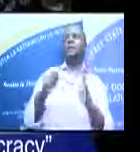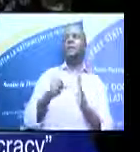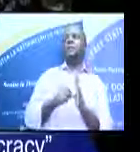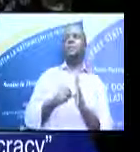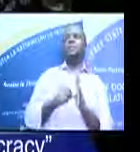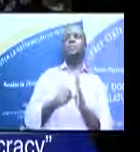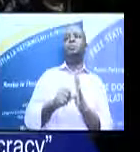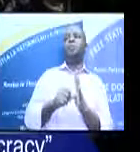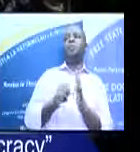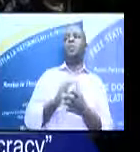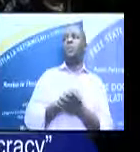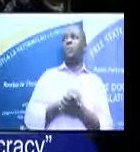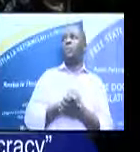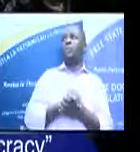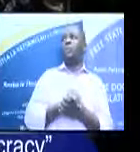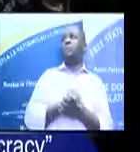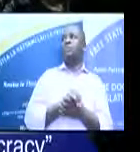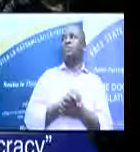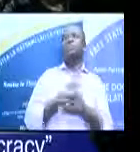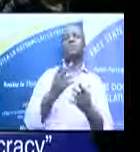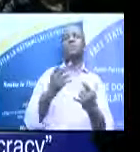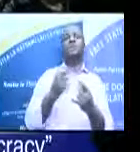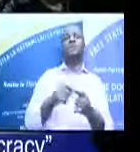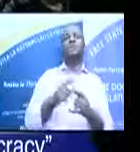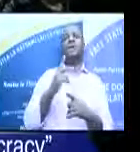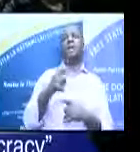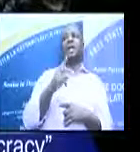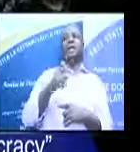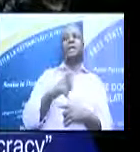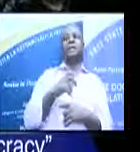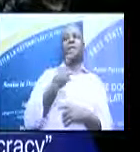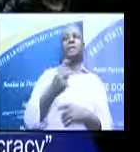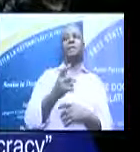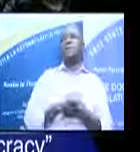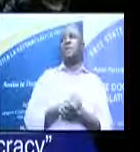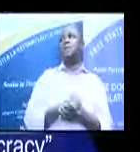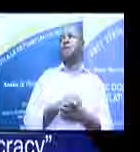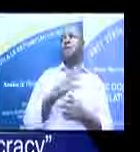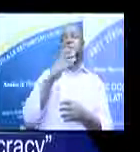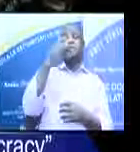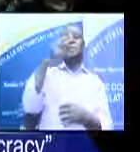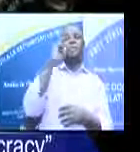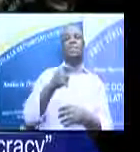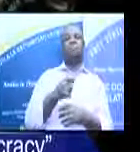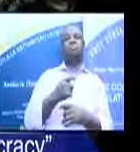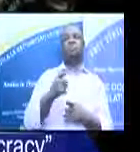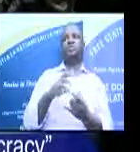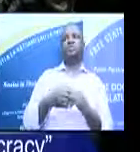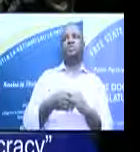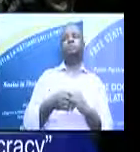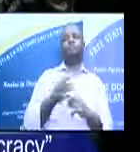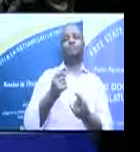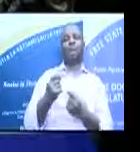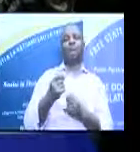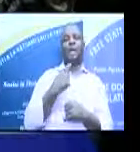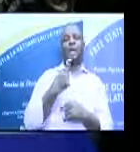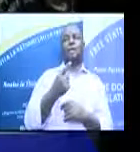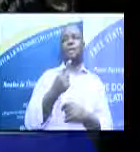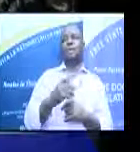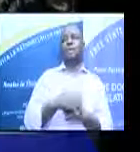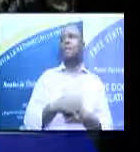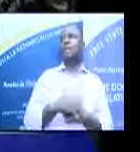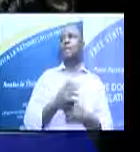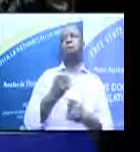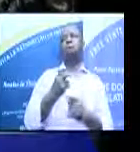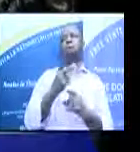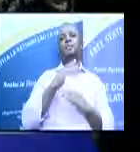and mattered to be replied to, Honorable Chief Whip did that. And that gives